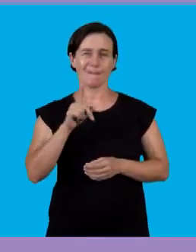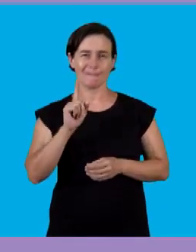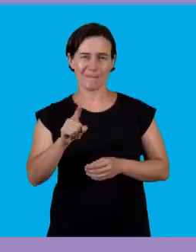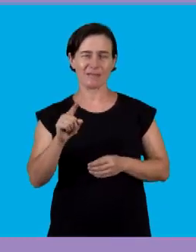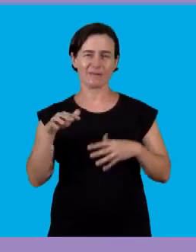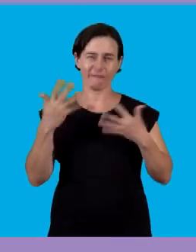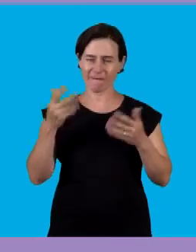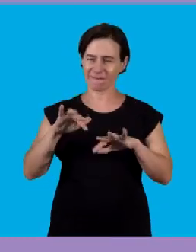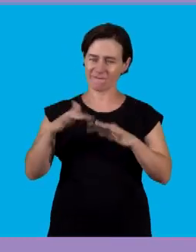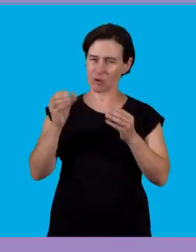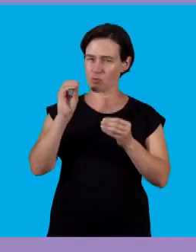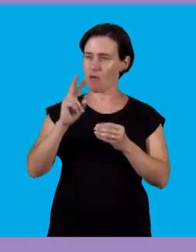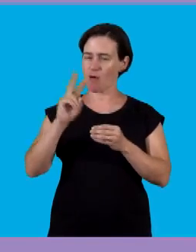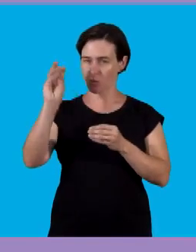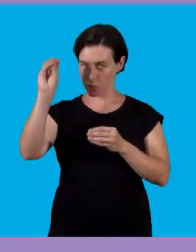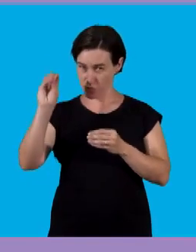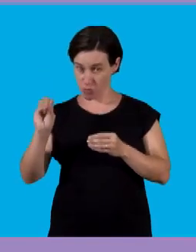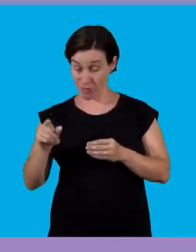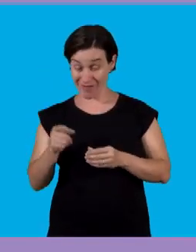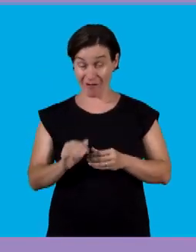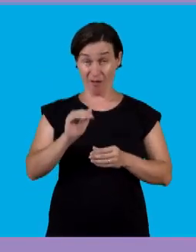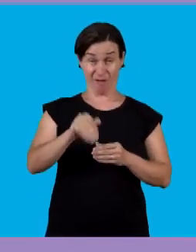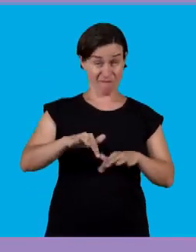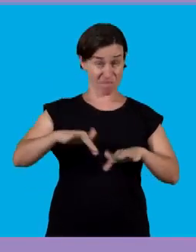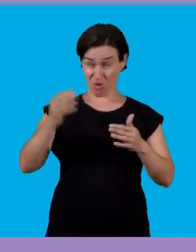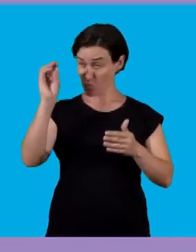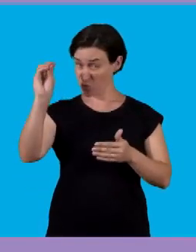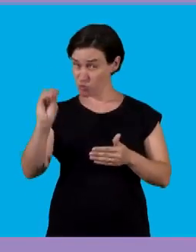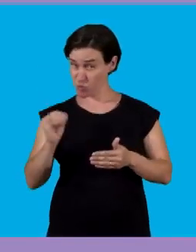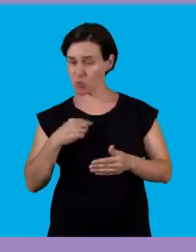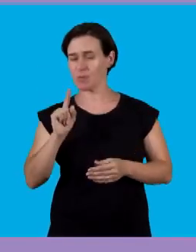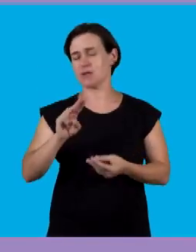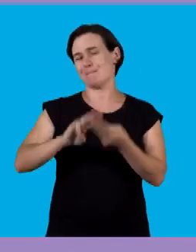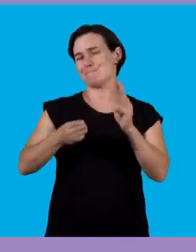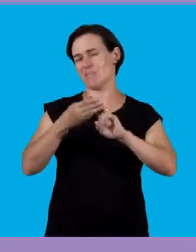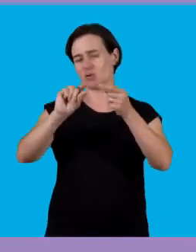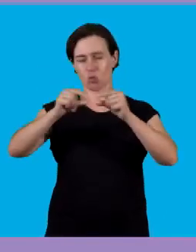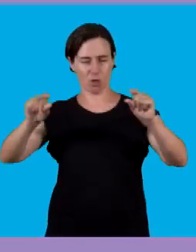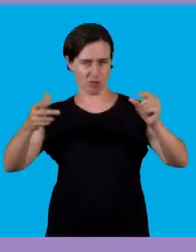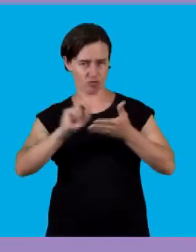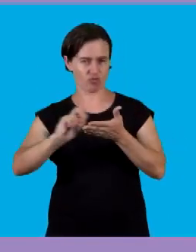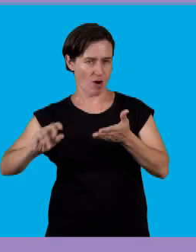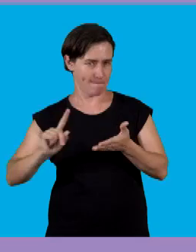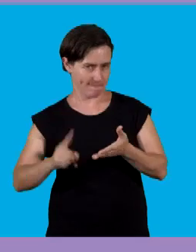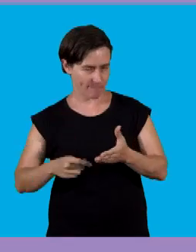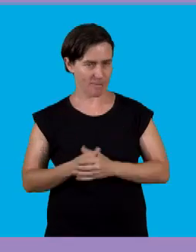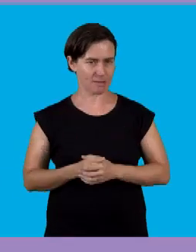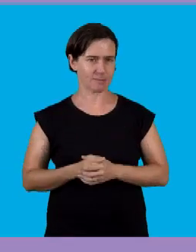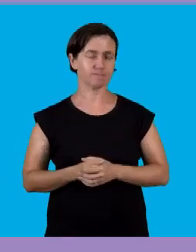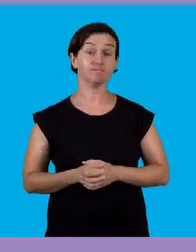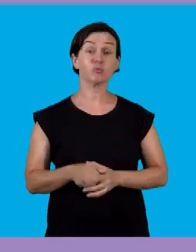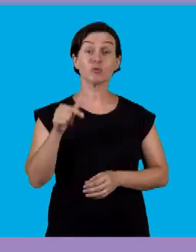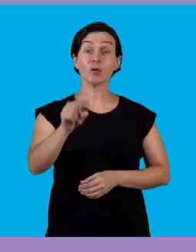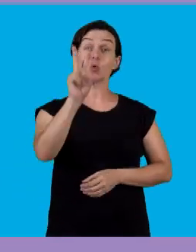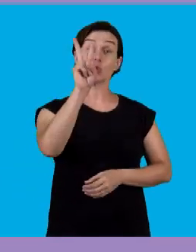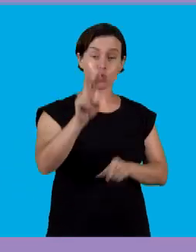firstly fill out that flow diagram, and then after that we are going to write an equation for this flow diagram. Now if you notice, our